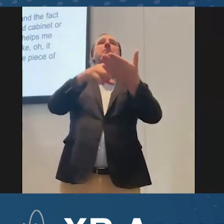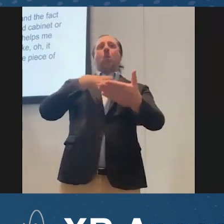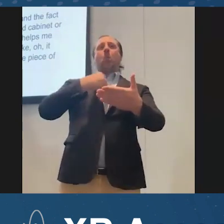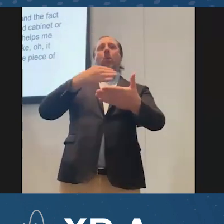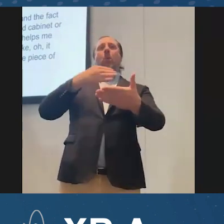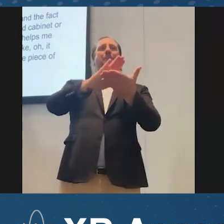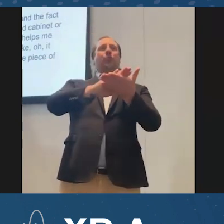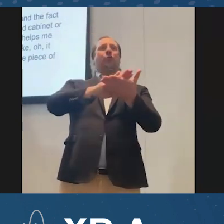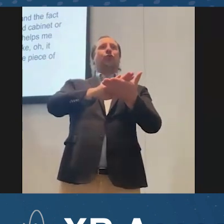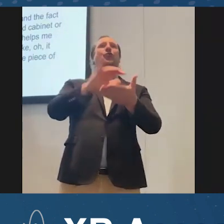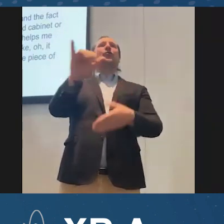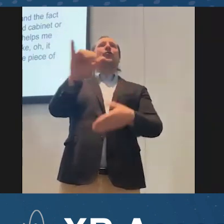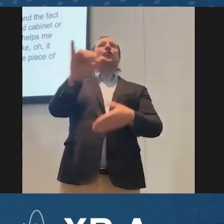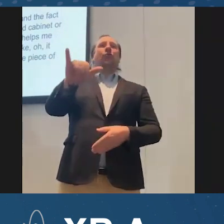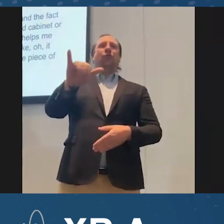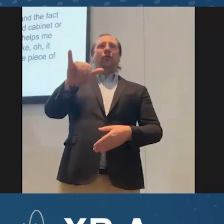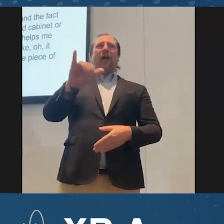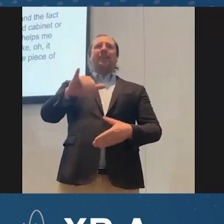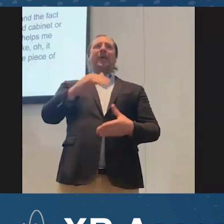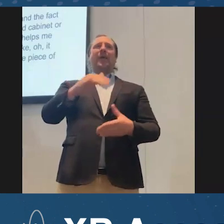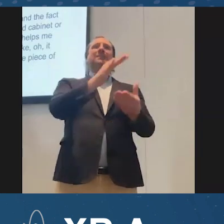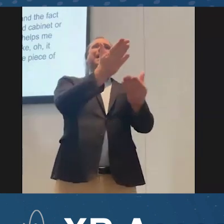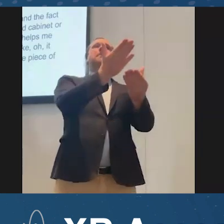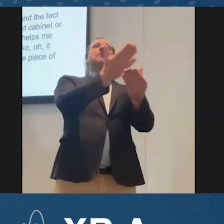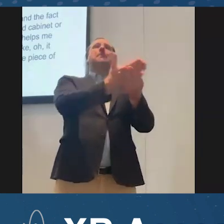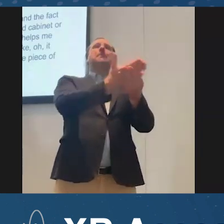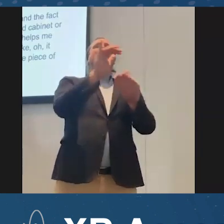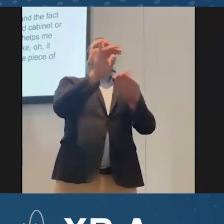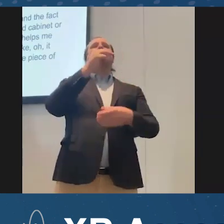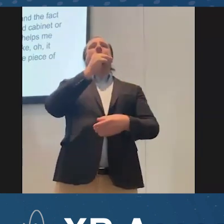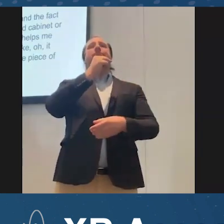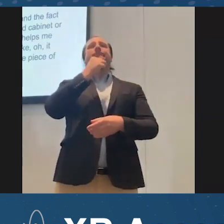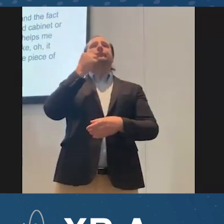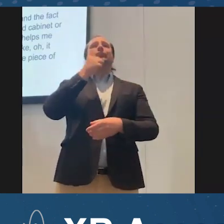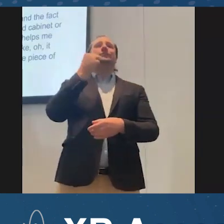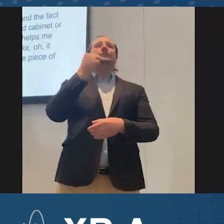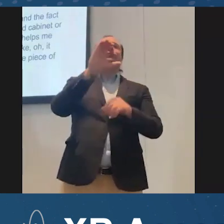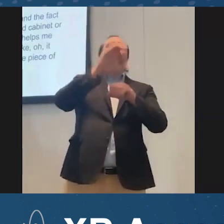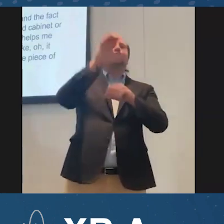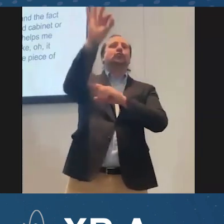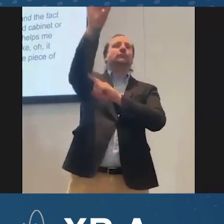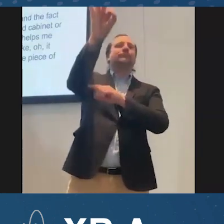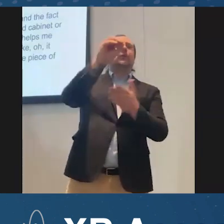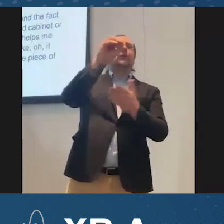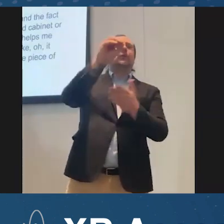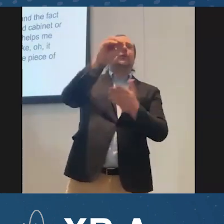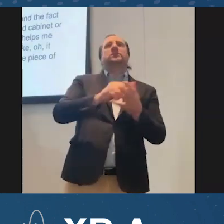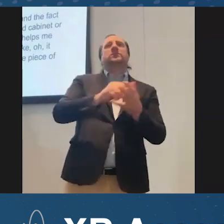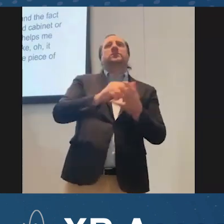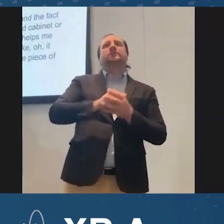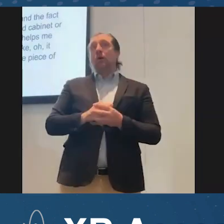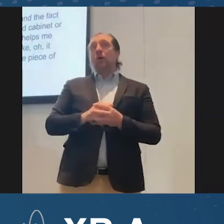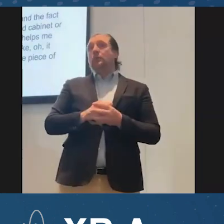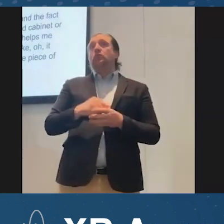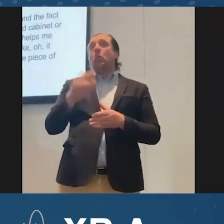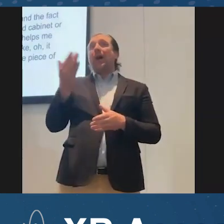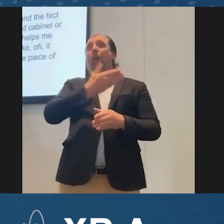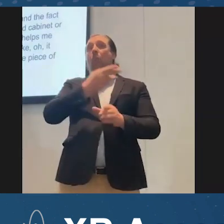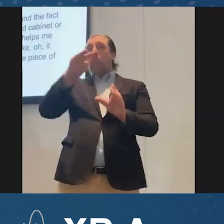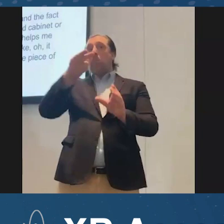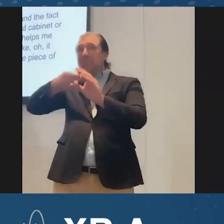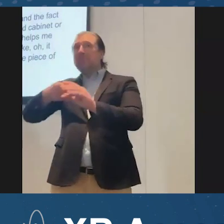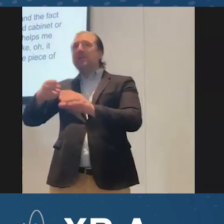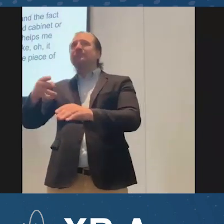piece of paper, which she interpreted as a pamphlet of sermon notes. Now, examples like these showed us that our participants were used to